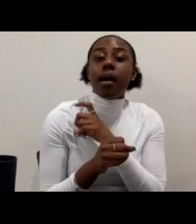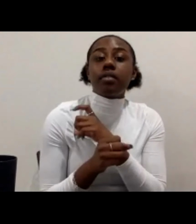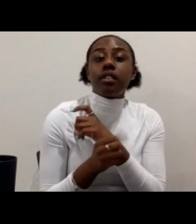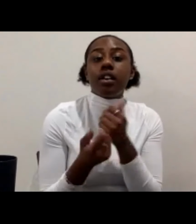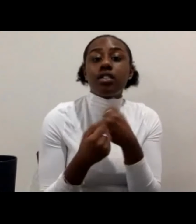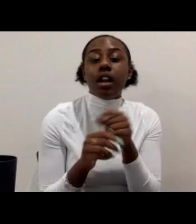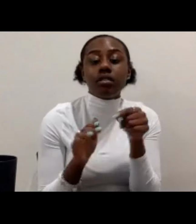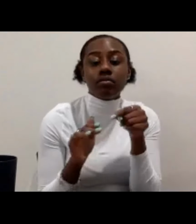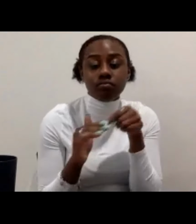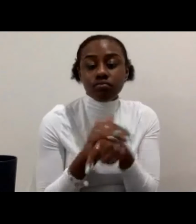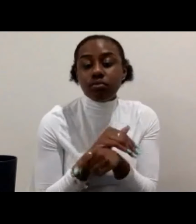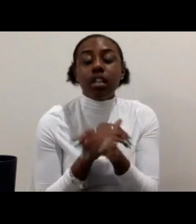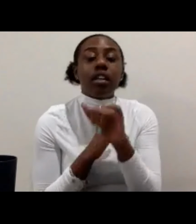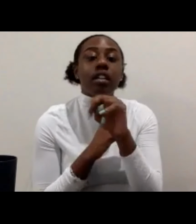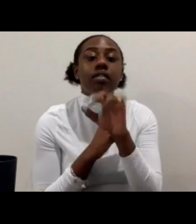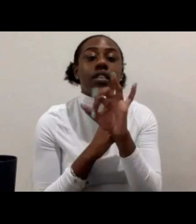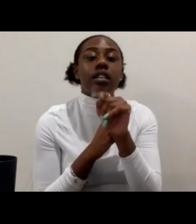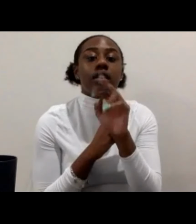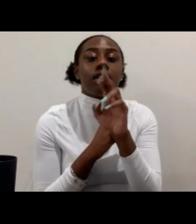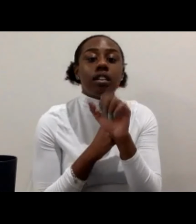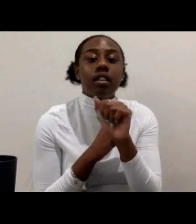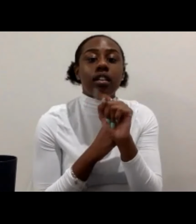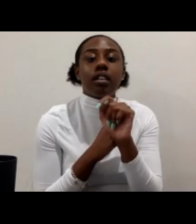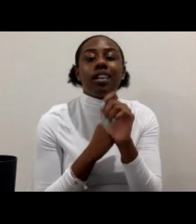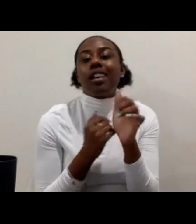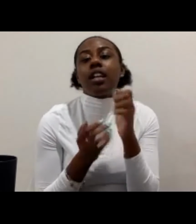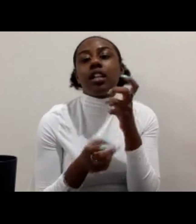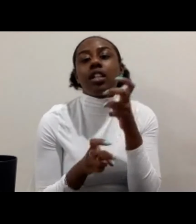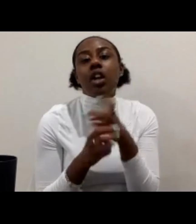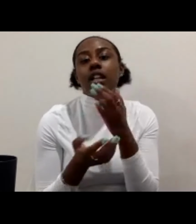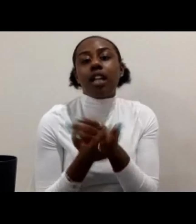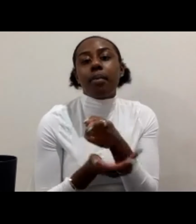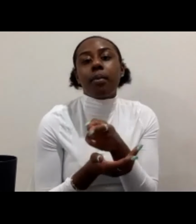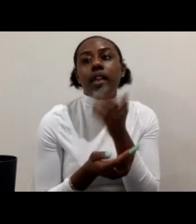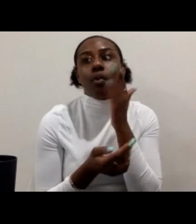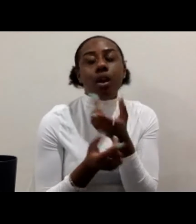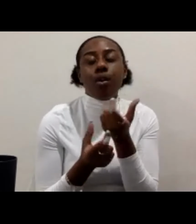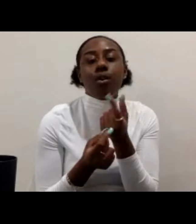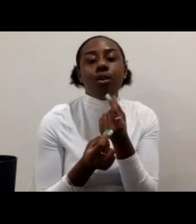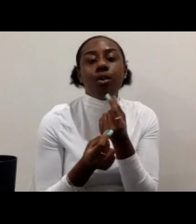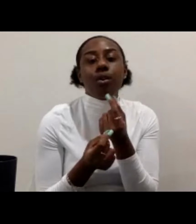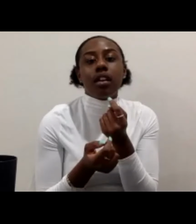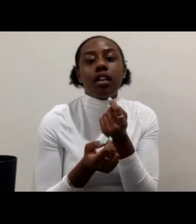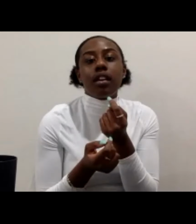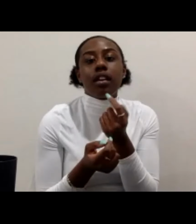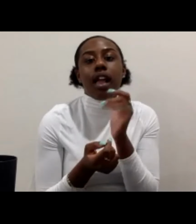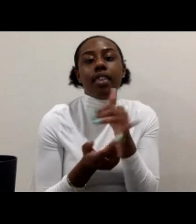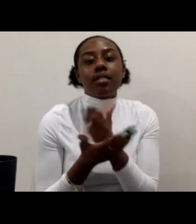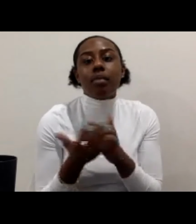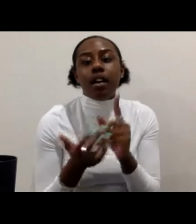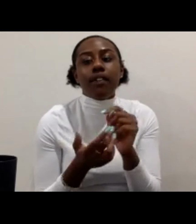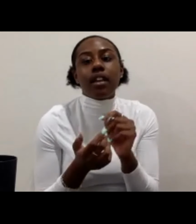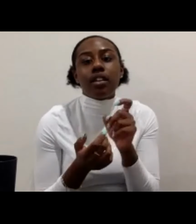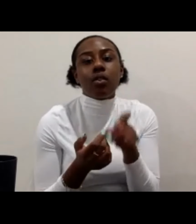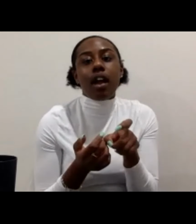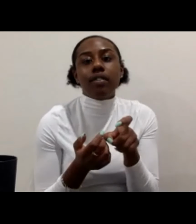social media, it's very difficult to stop them from doing it. Like they're going to do it. And that's kind of part of it, is you kind of tear your